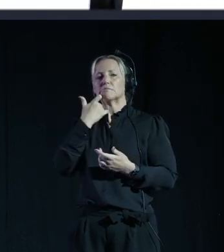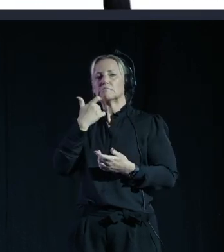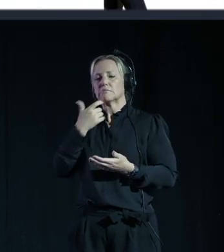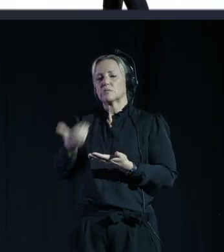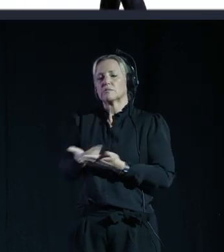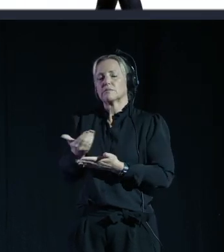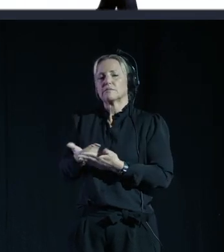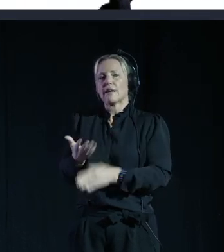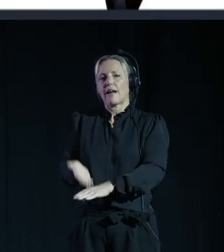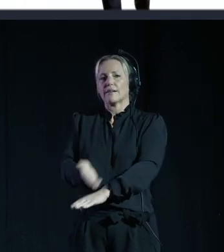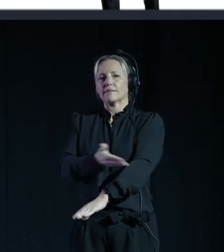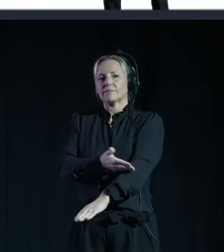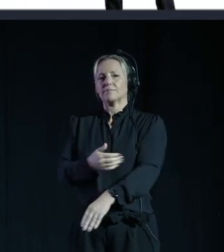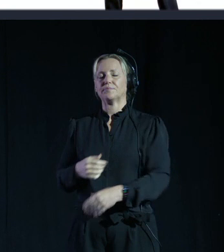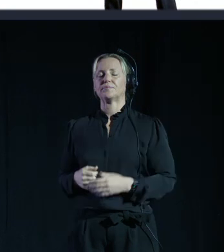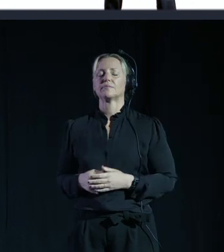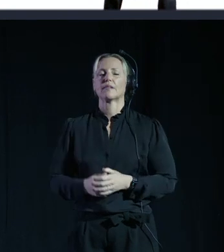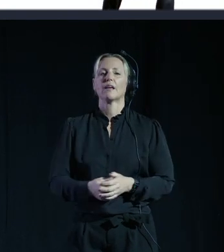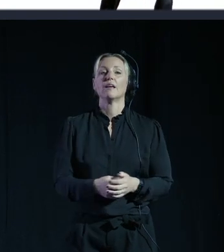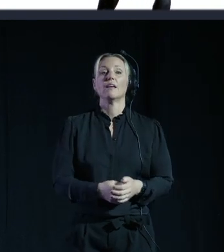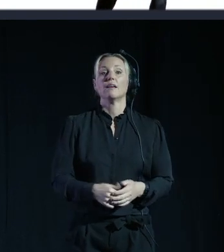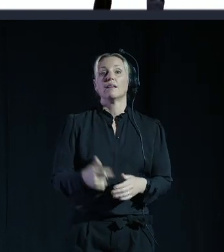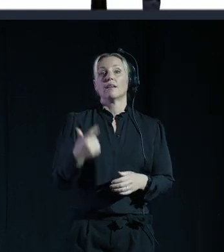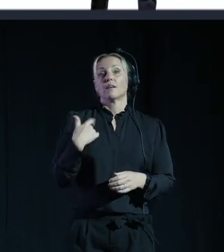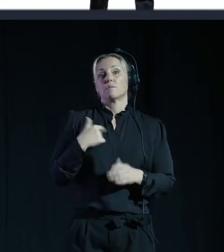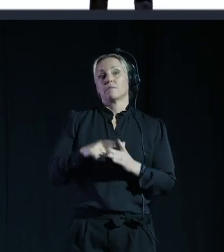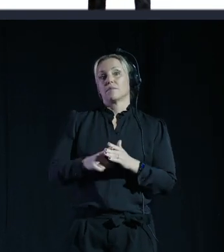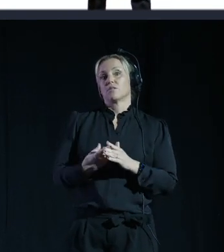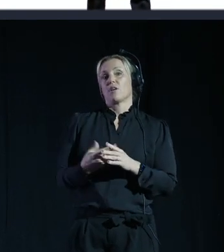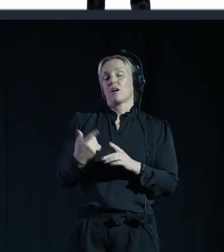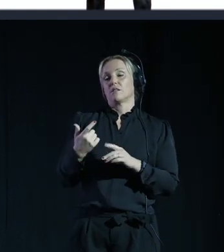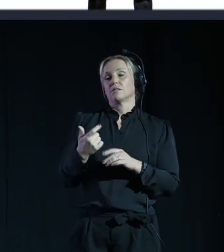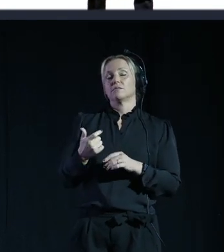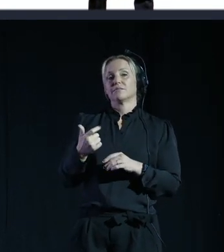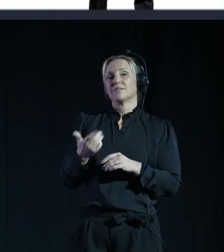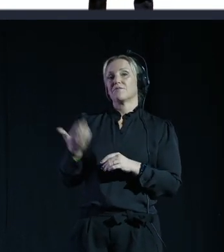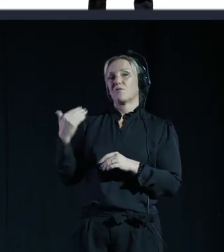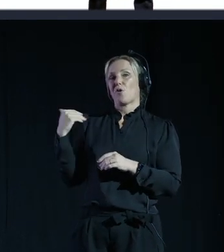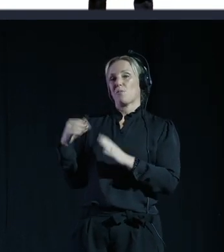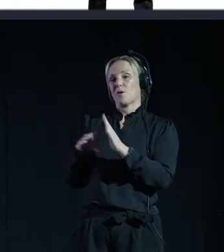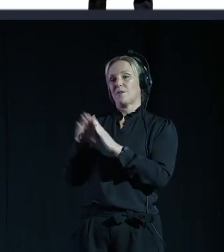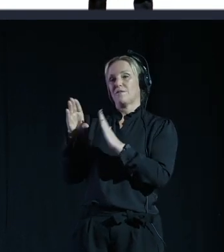So we'll start with one of my favorites, because as I said, a former developer. This one gets me fun.